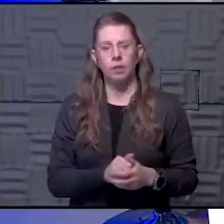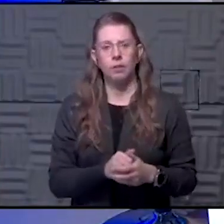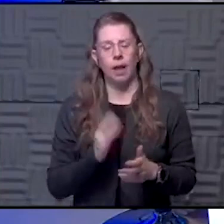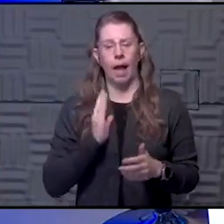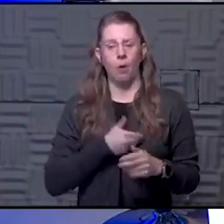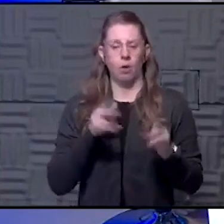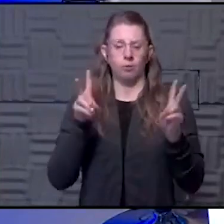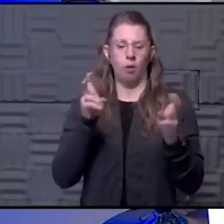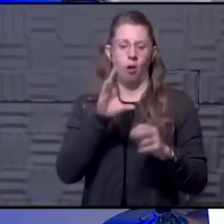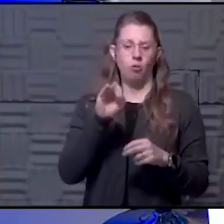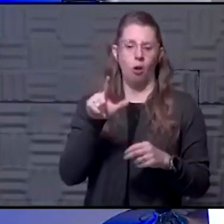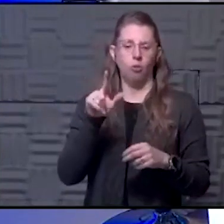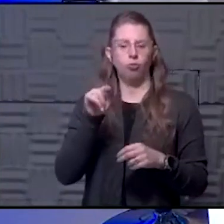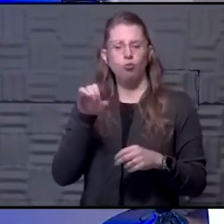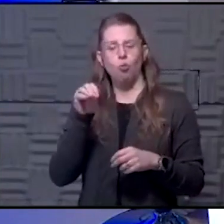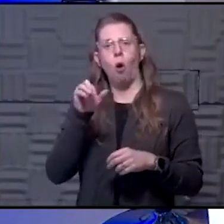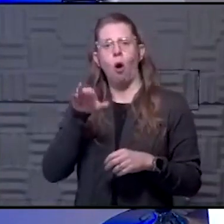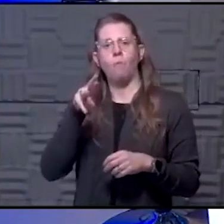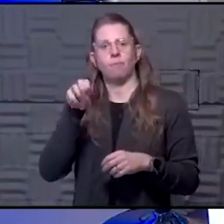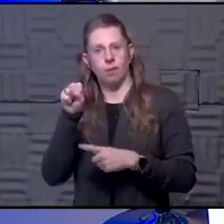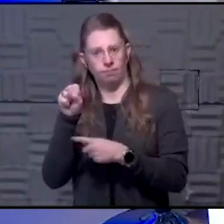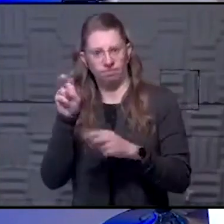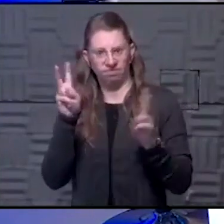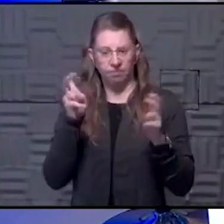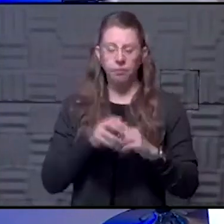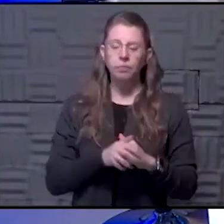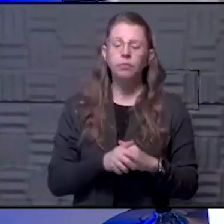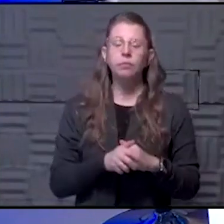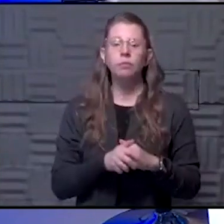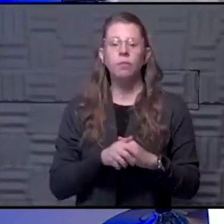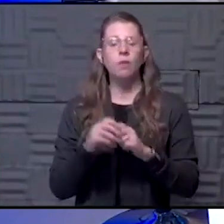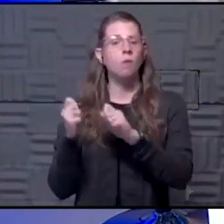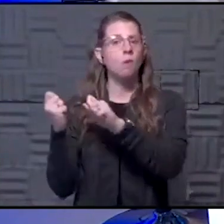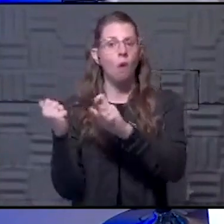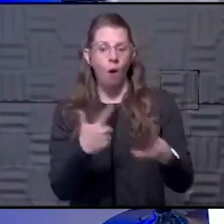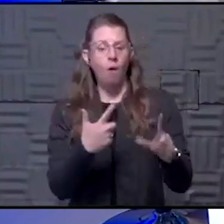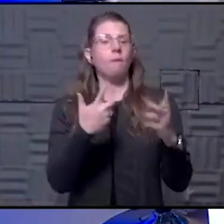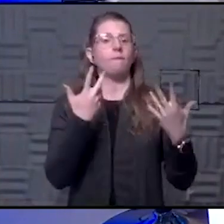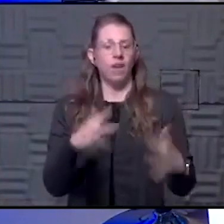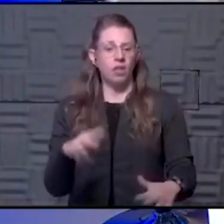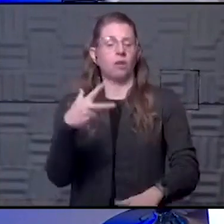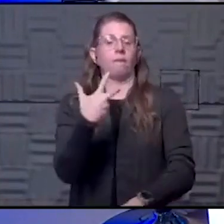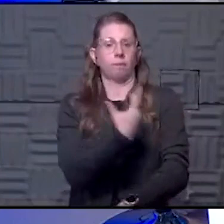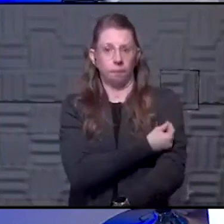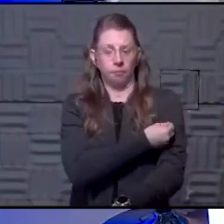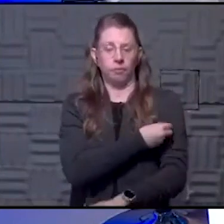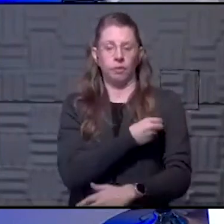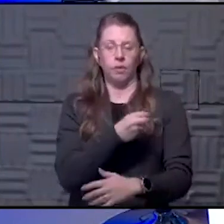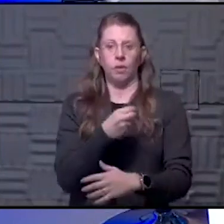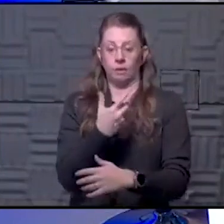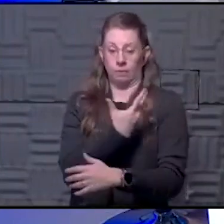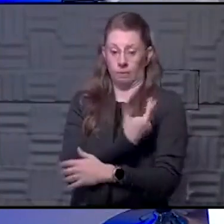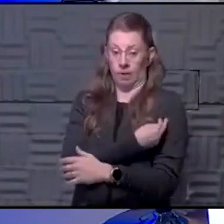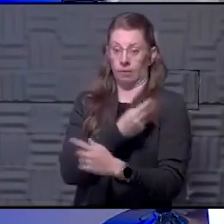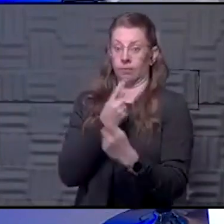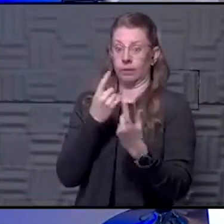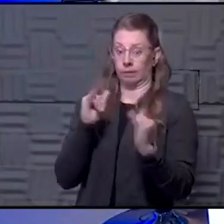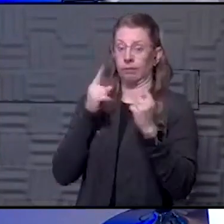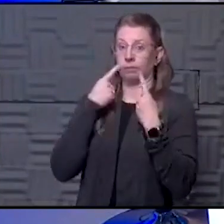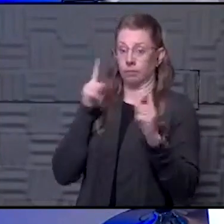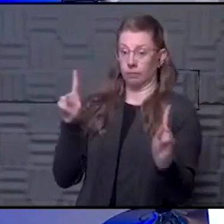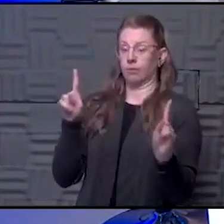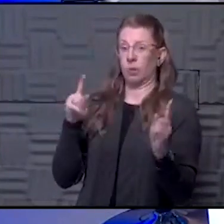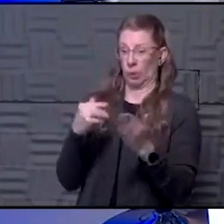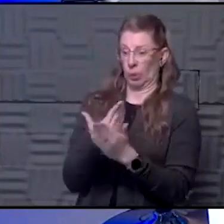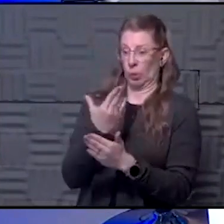So Hawkeye, let's play into that for just a moment. I think once we get everybody vaccinated and the vaccines remain effective against the strains